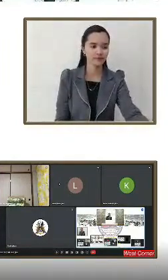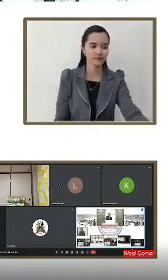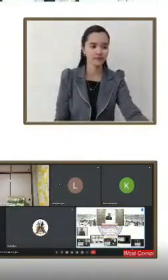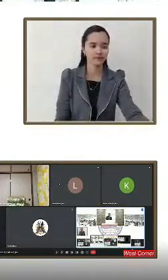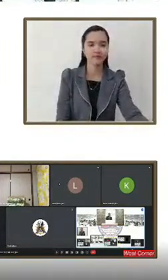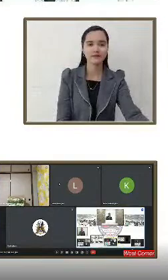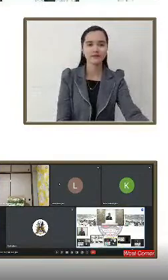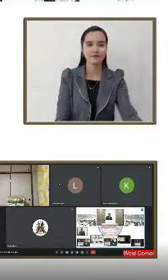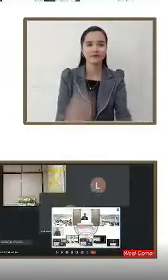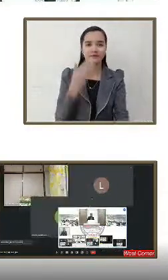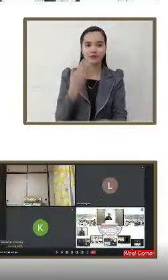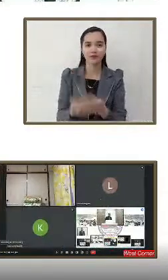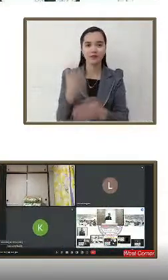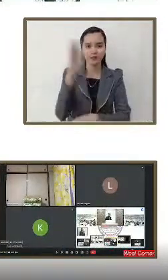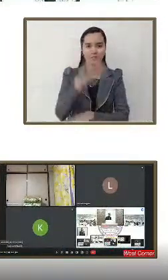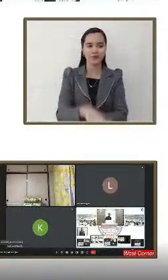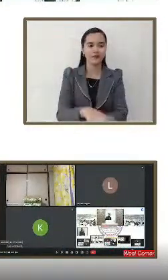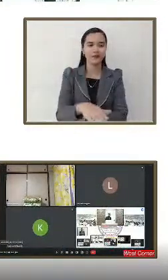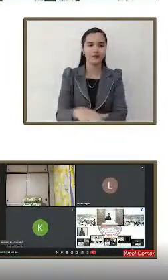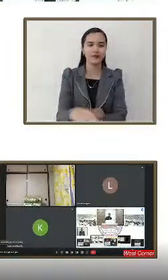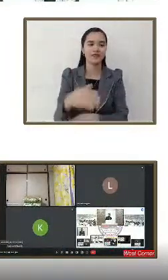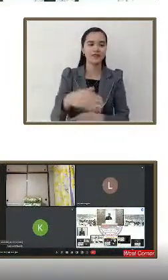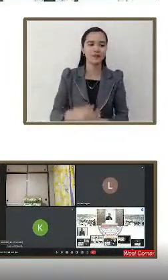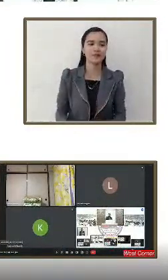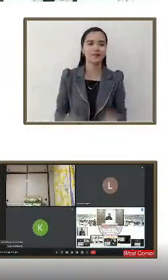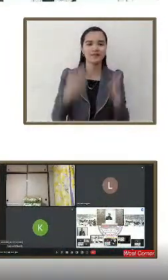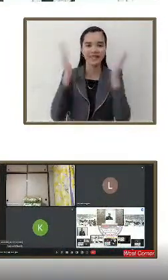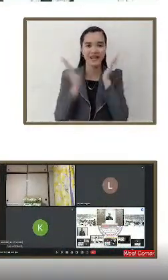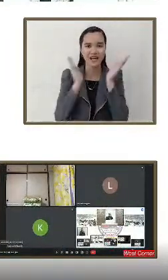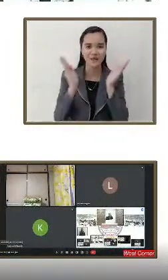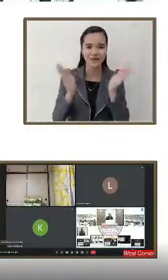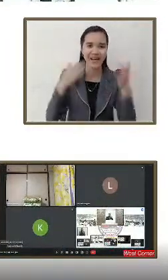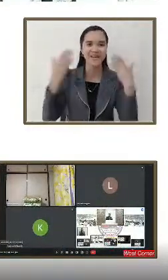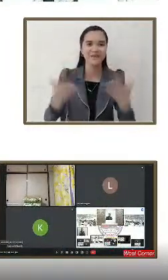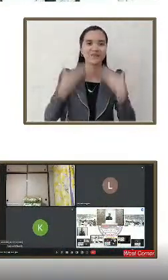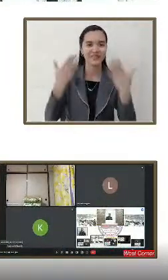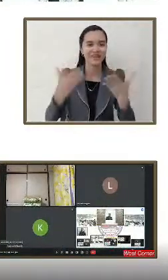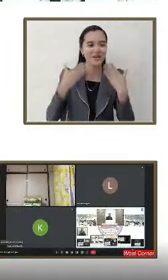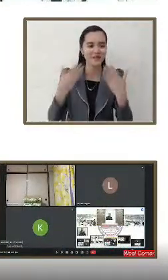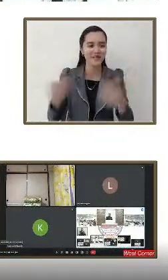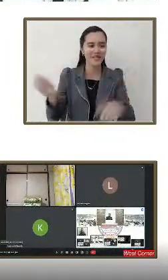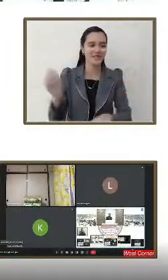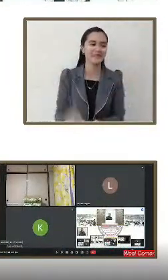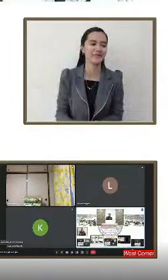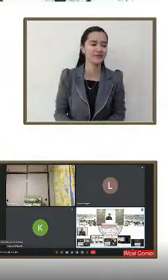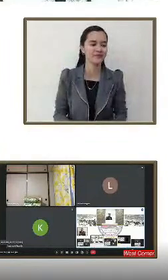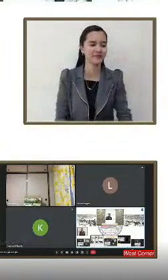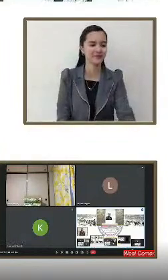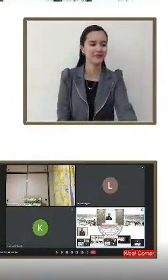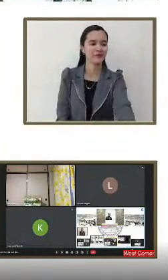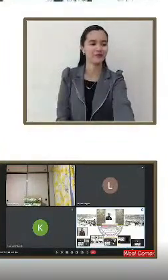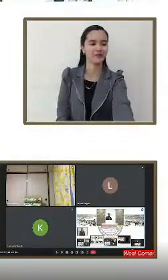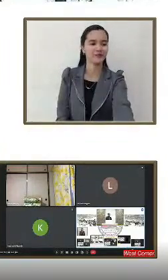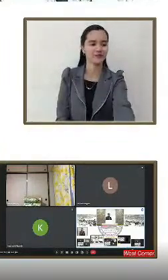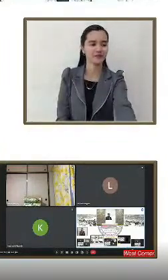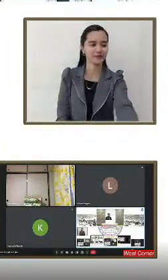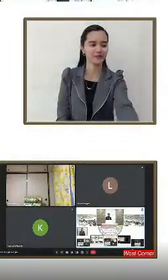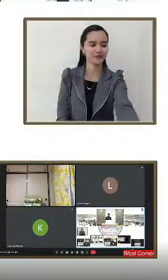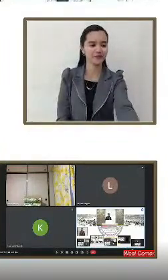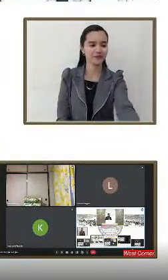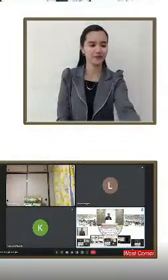Amen. Magandang hapon po sa inyo lahat. Are you happy this afternoon? Amen. Are you happy this afternoon?